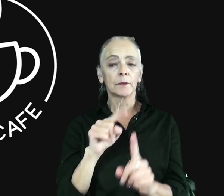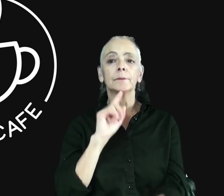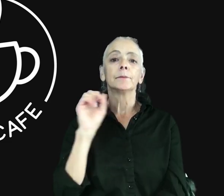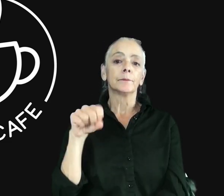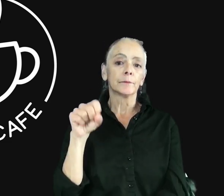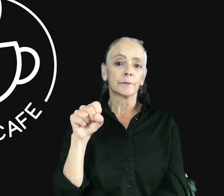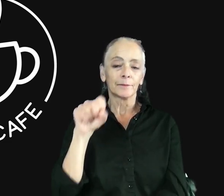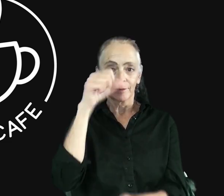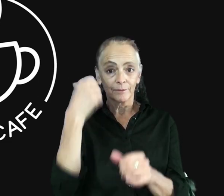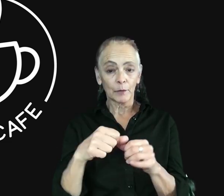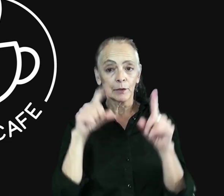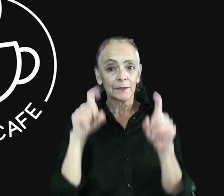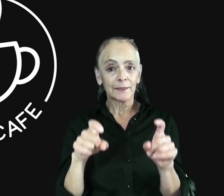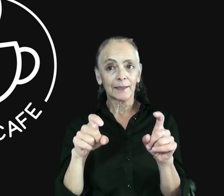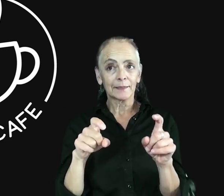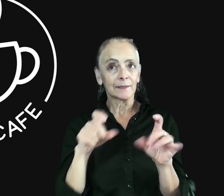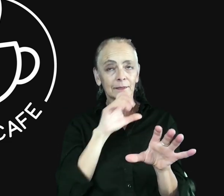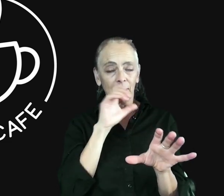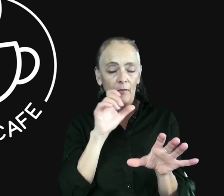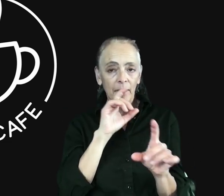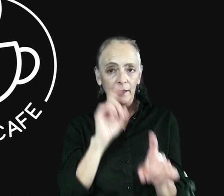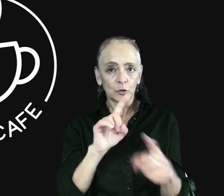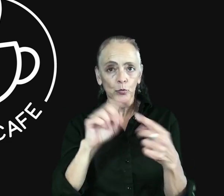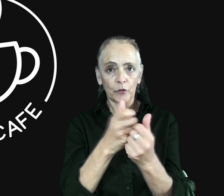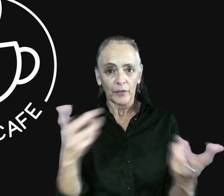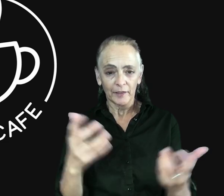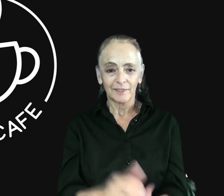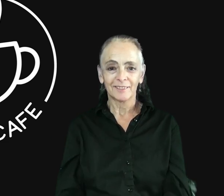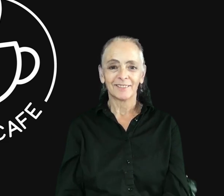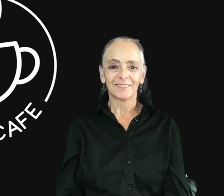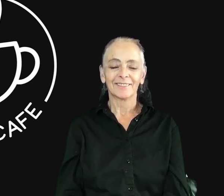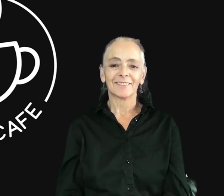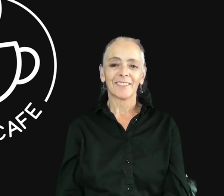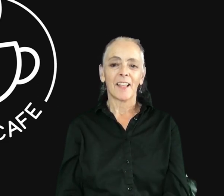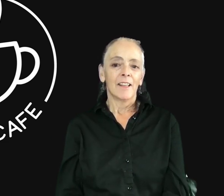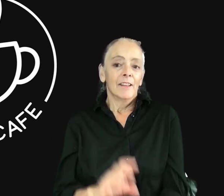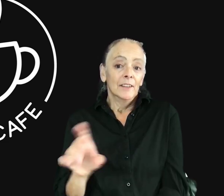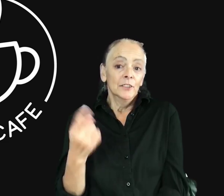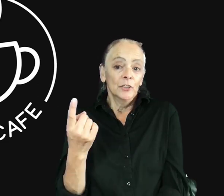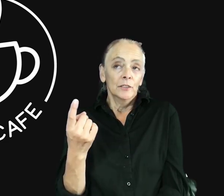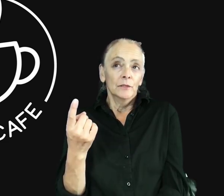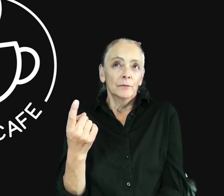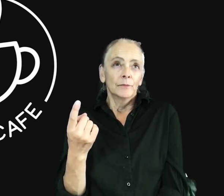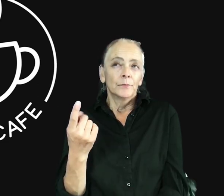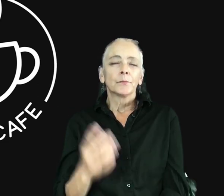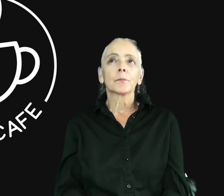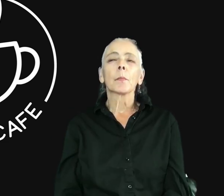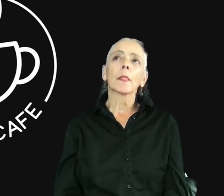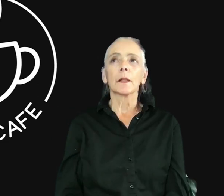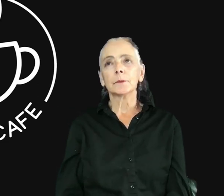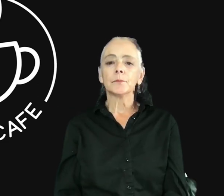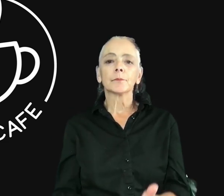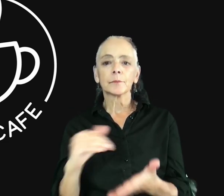remember that test is not the answer uh to everything it should never be i mean it's just uh and again